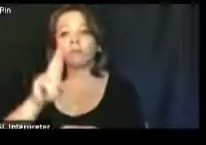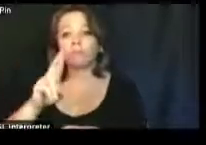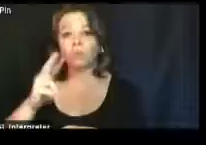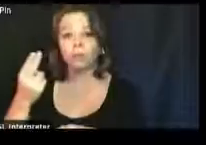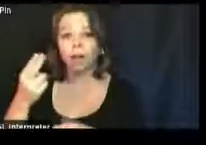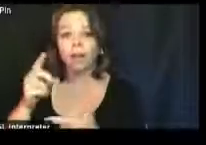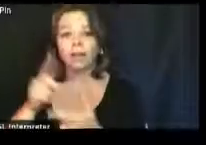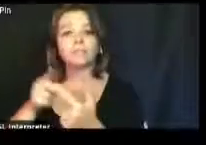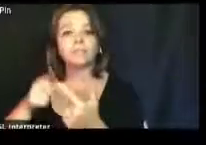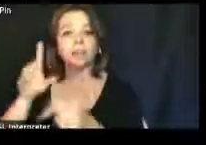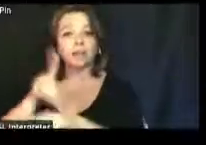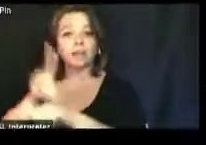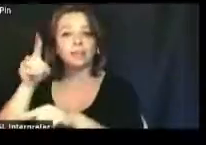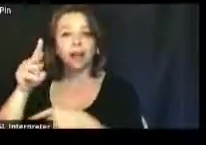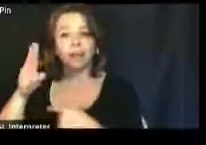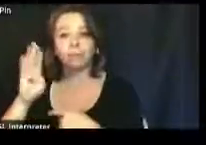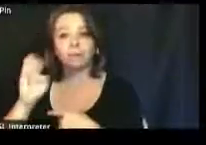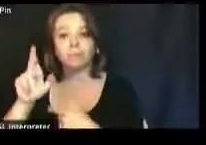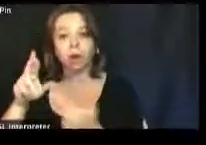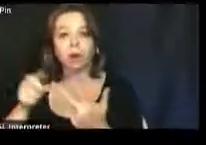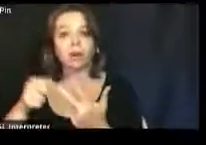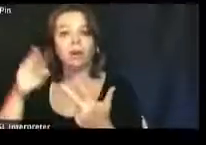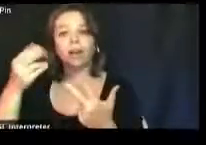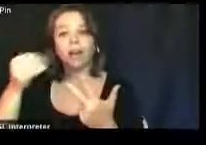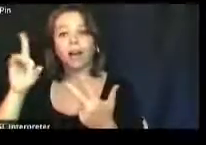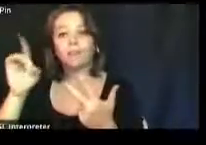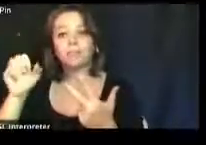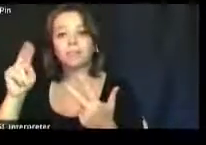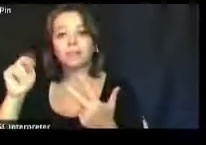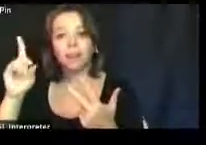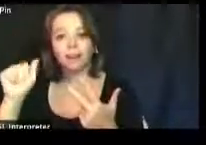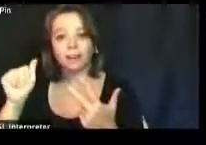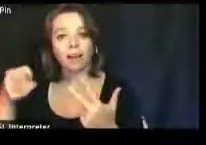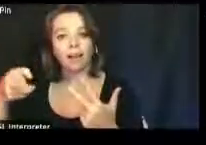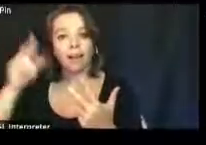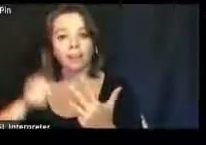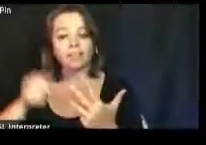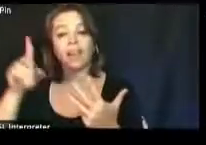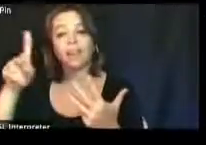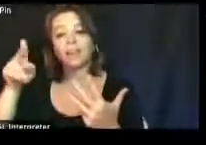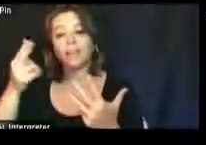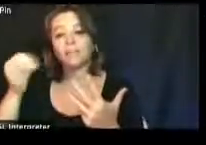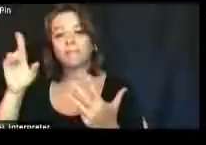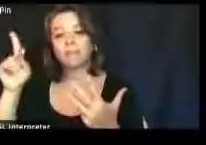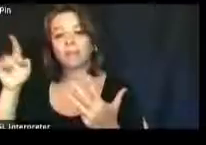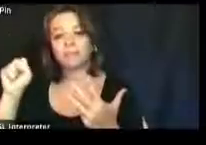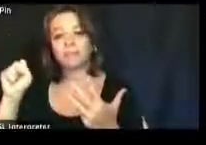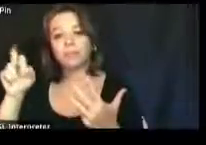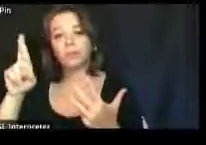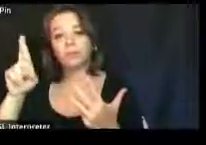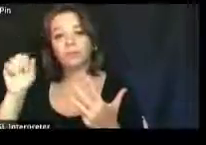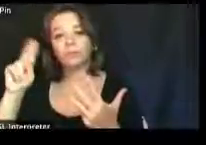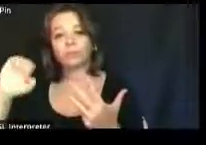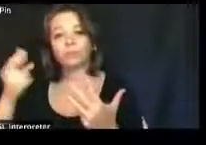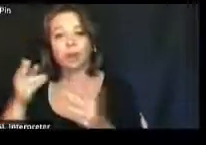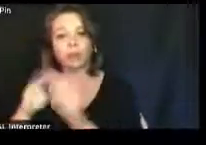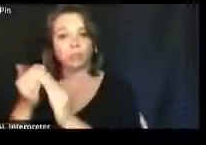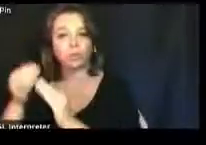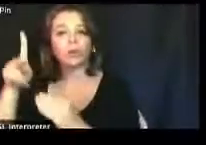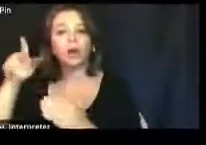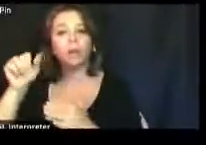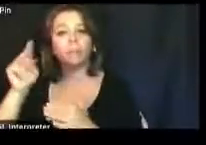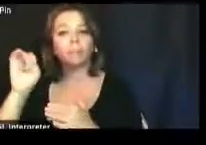Bar, Hacienda Heights, West Covina, and the Phillips Ranch community of Pomona all be in the same federal and state